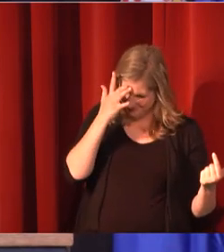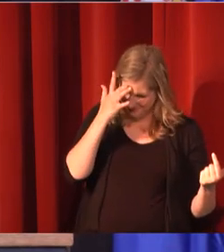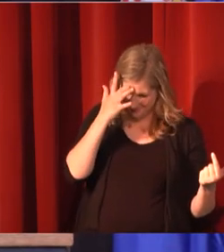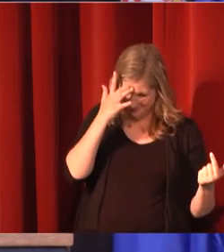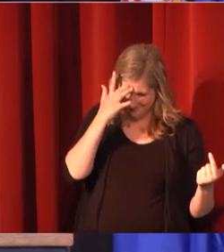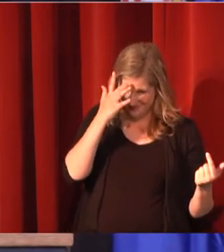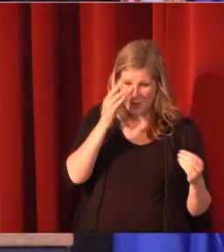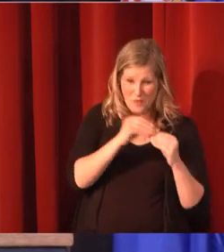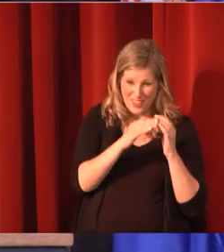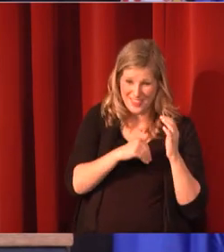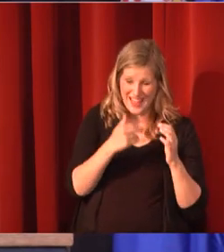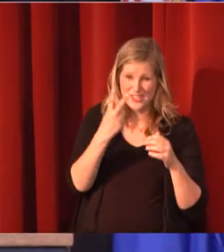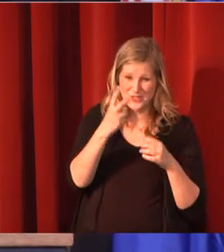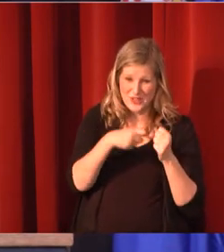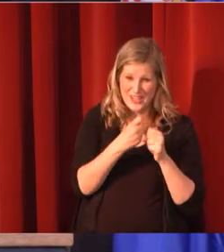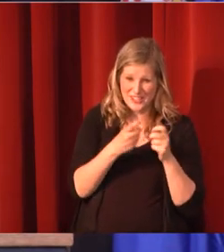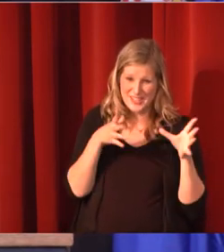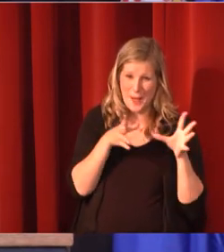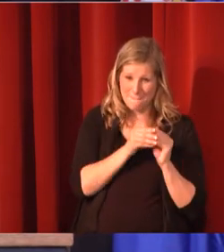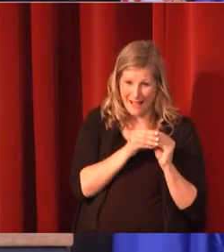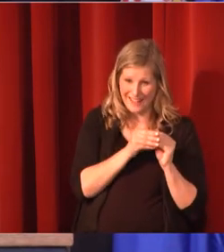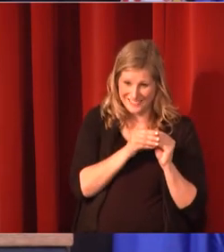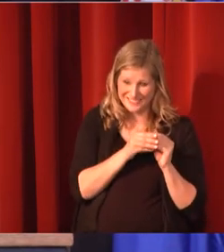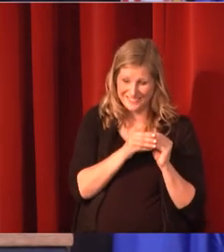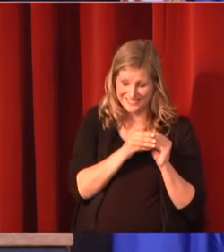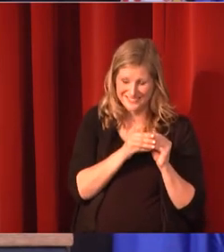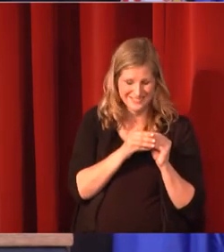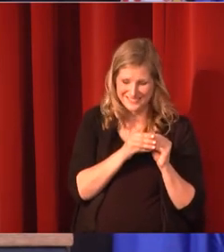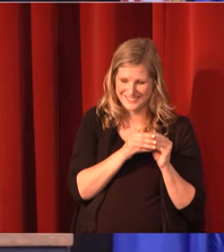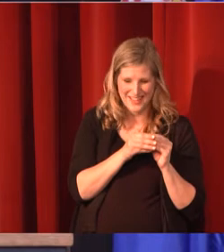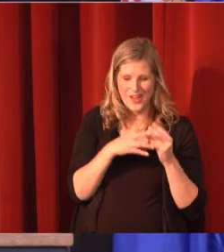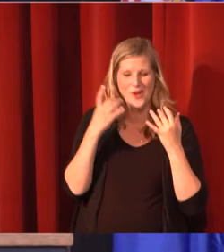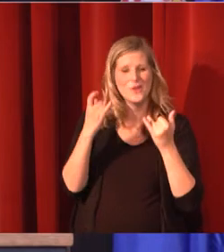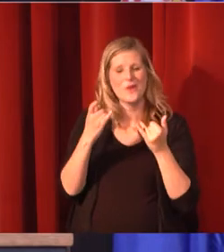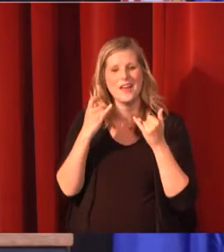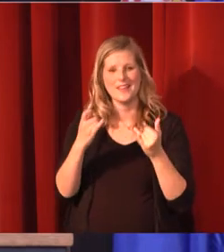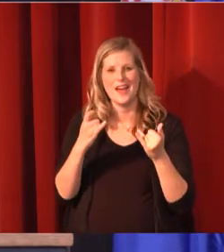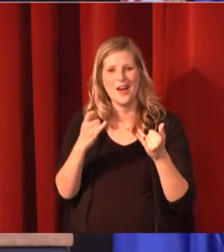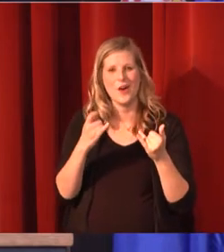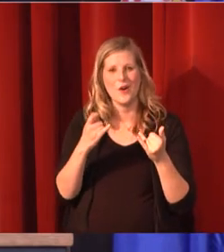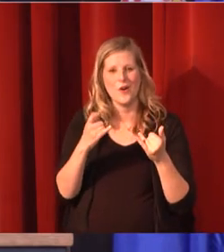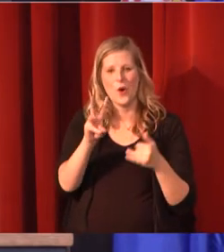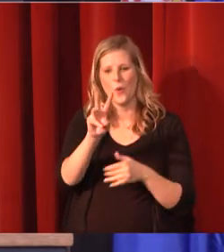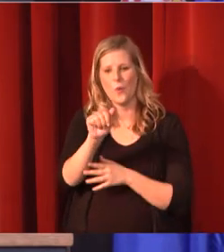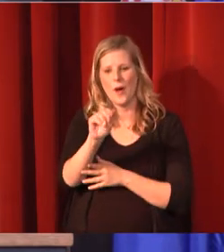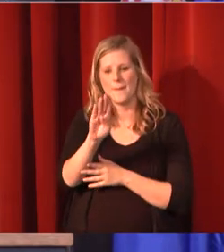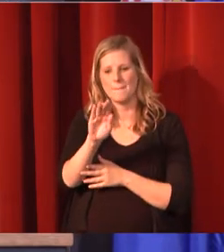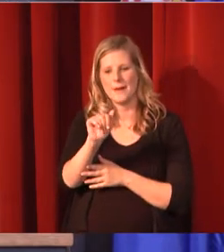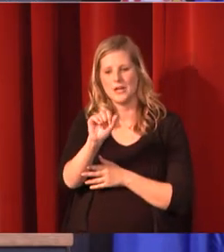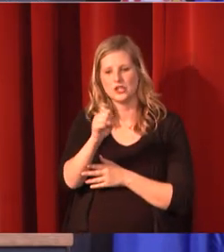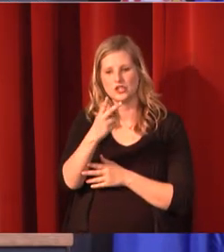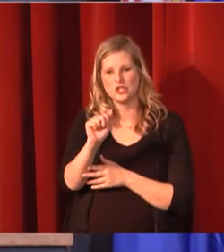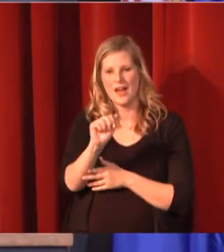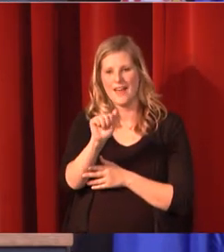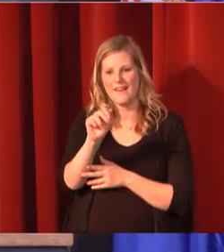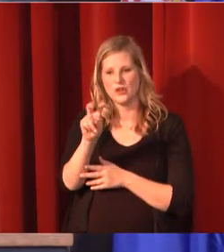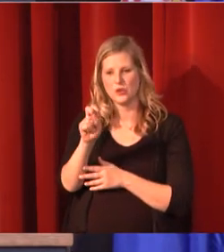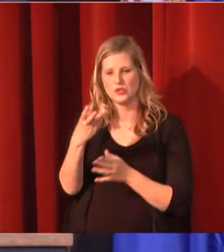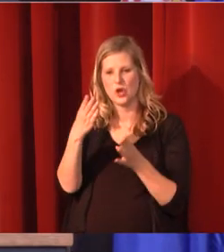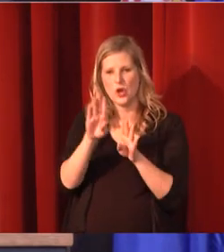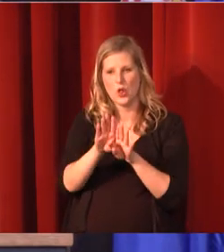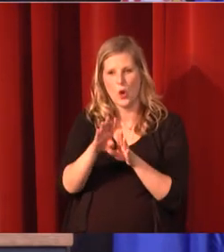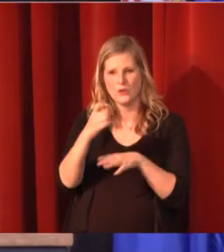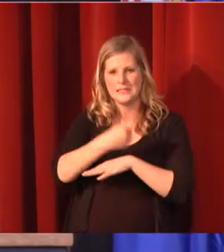the past two years combined right now Wabasha Avenue is closed with